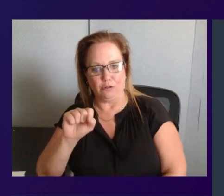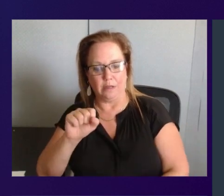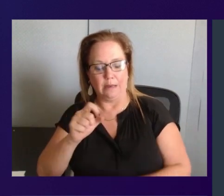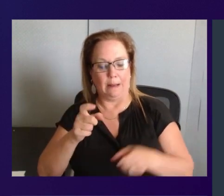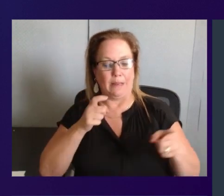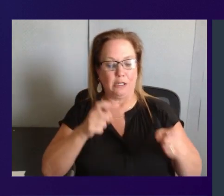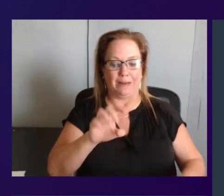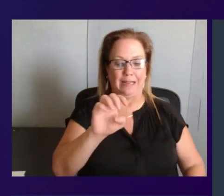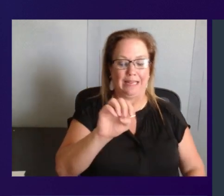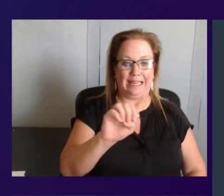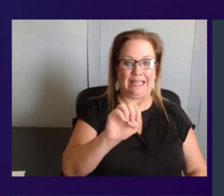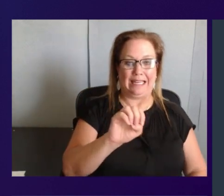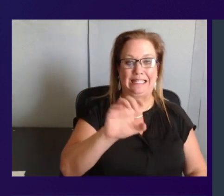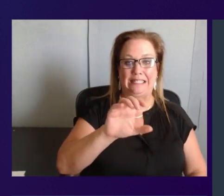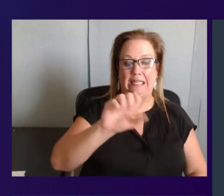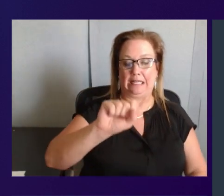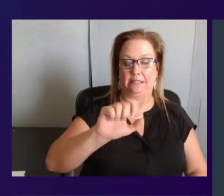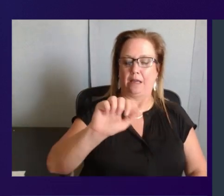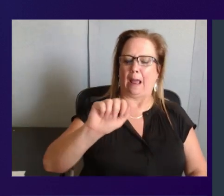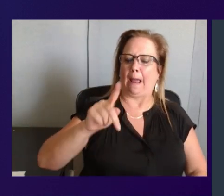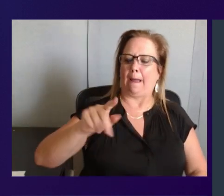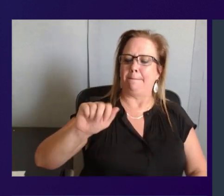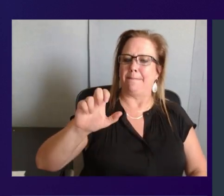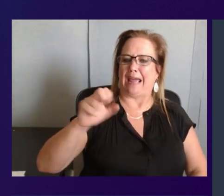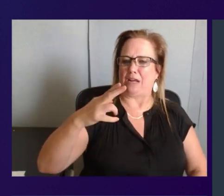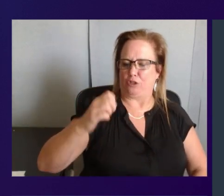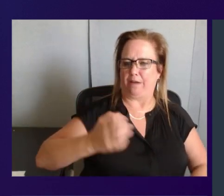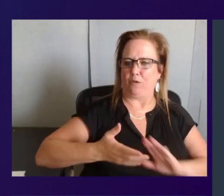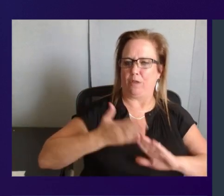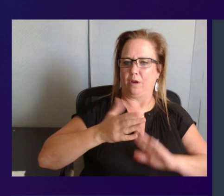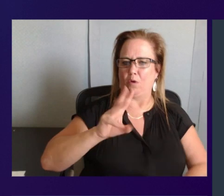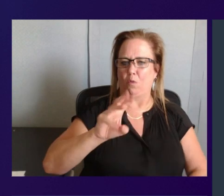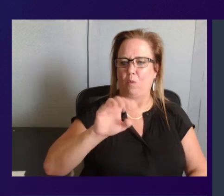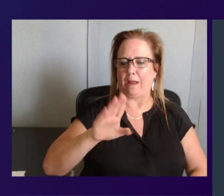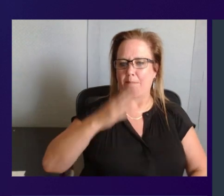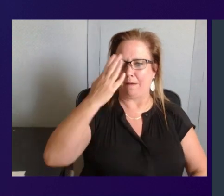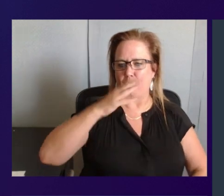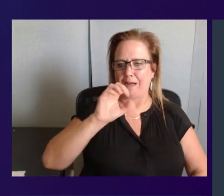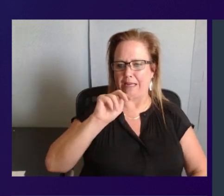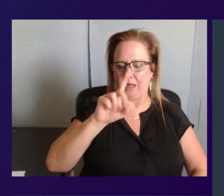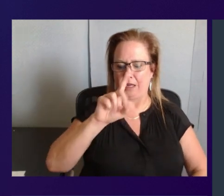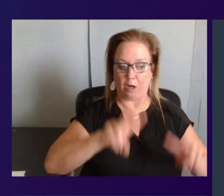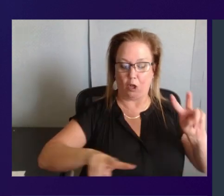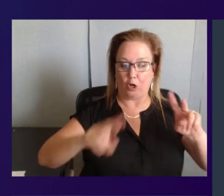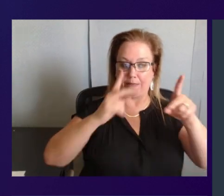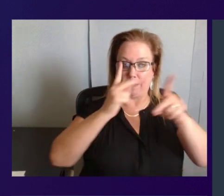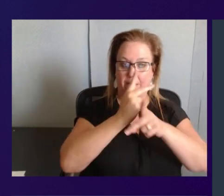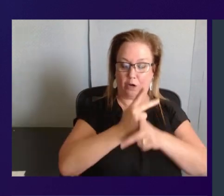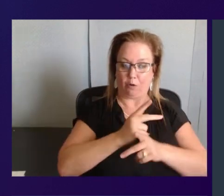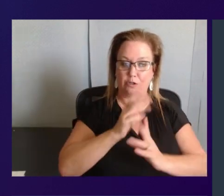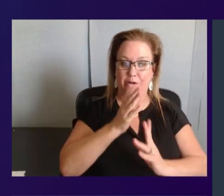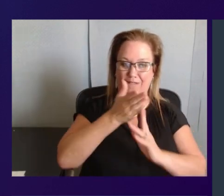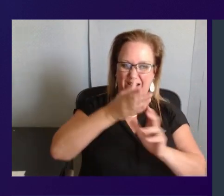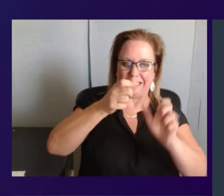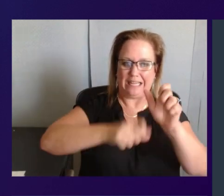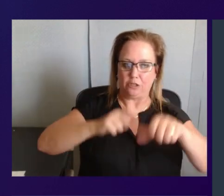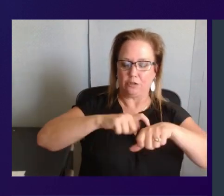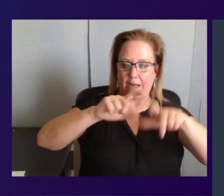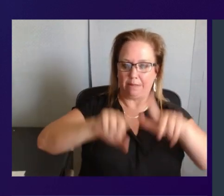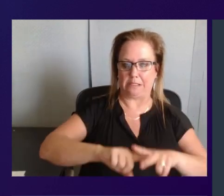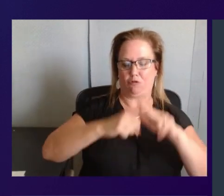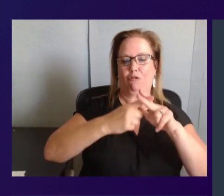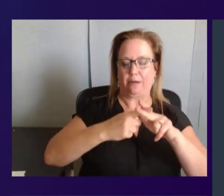ECS. Apache, which they were using for the web front ends, would look into EFS for the configuration files every time they started up.